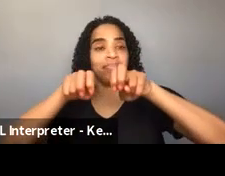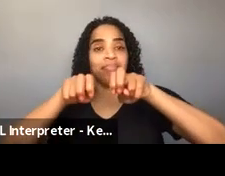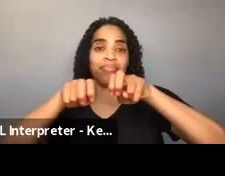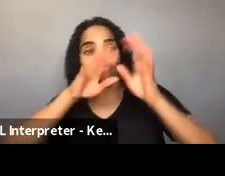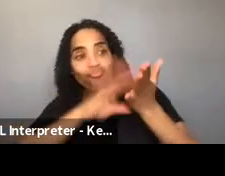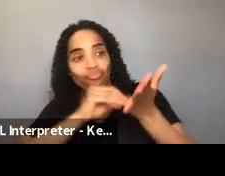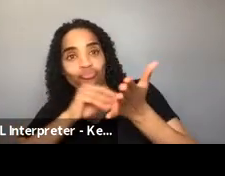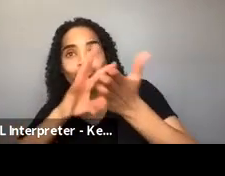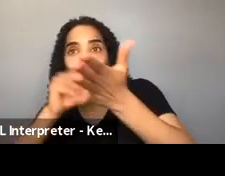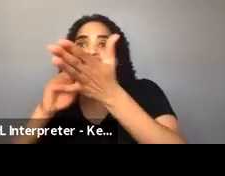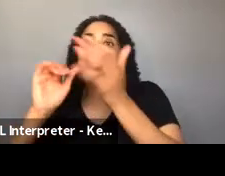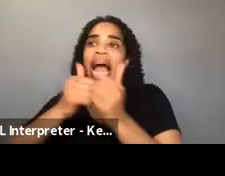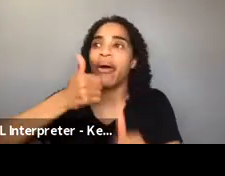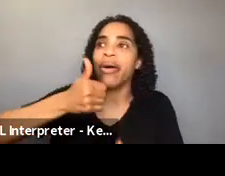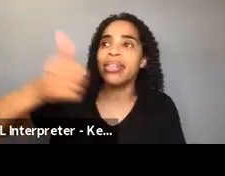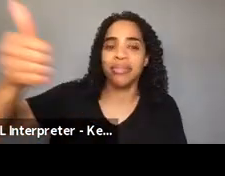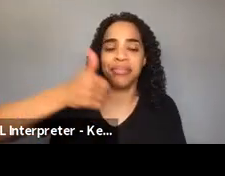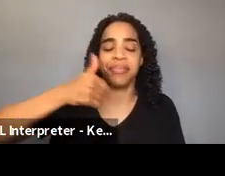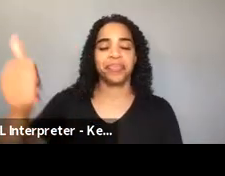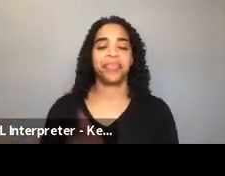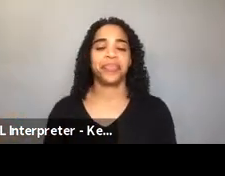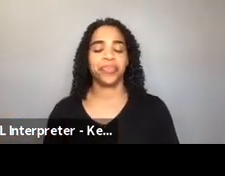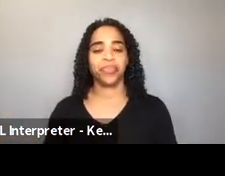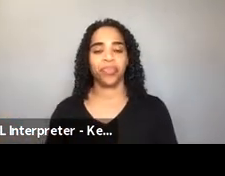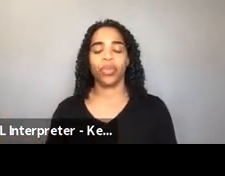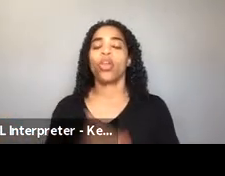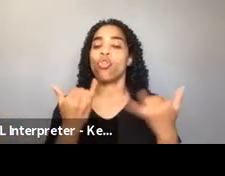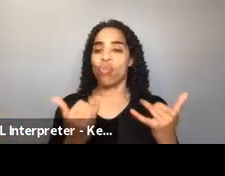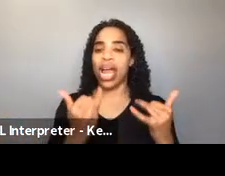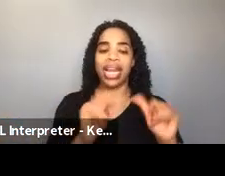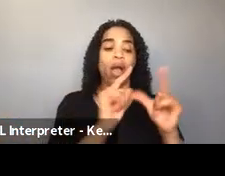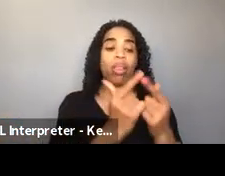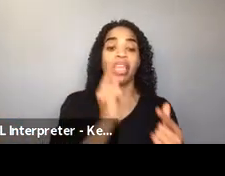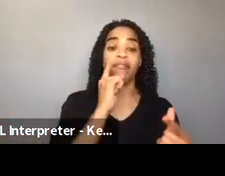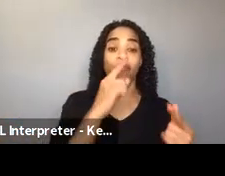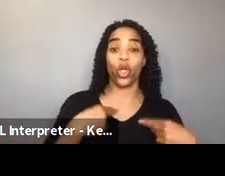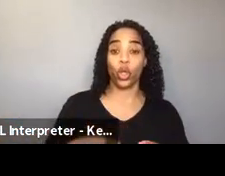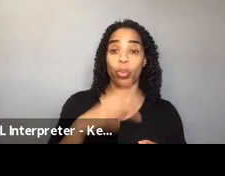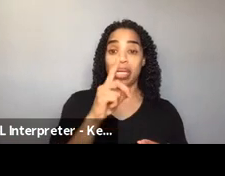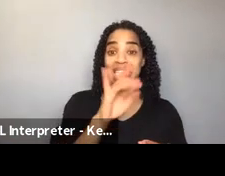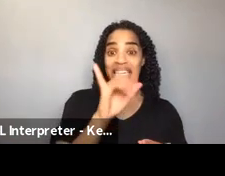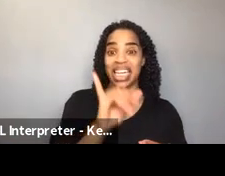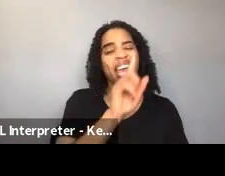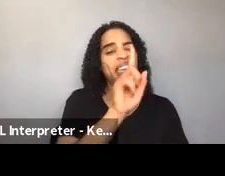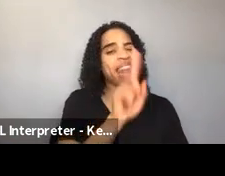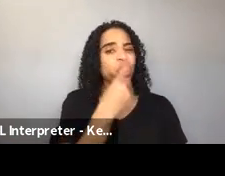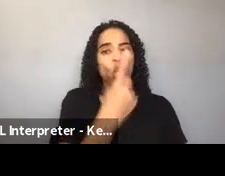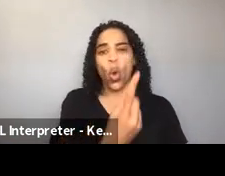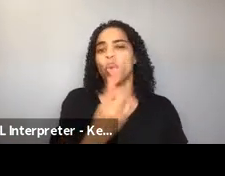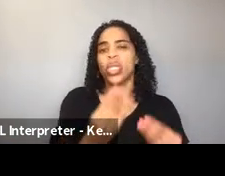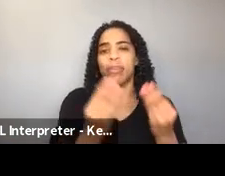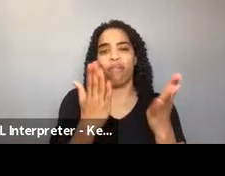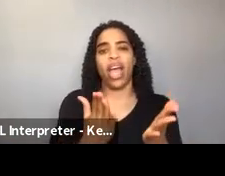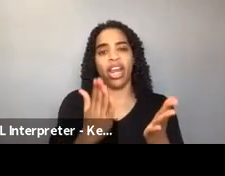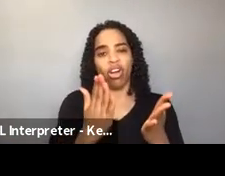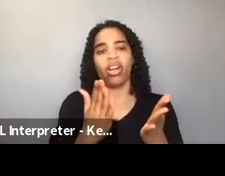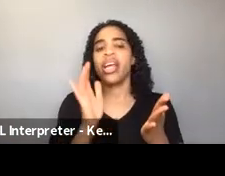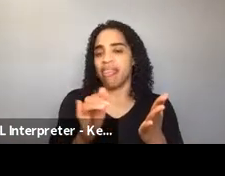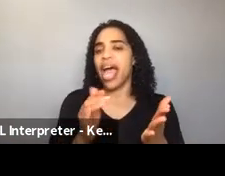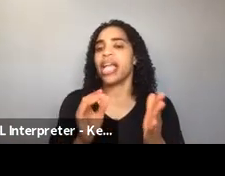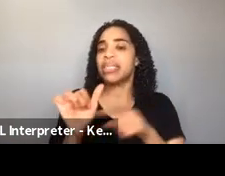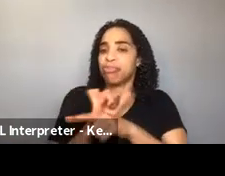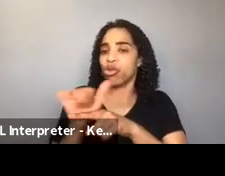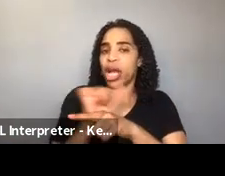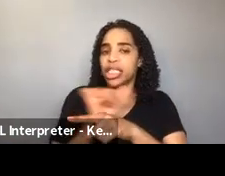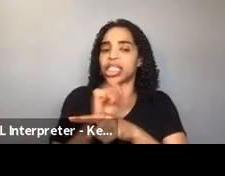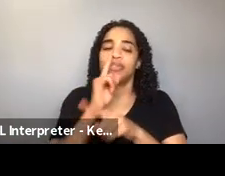transportation system. Currently, the League of Human Dignity is the only ADRC provider who offers mobility training.